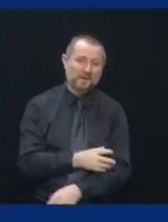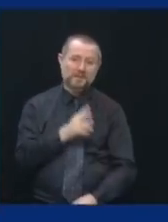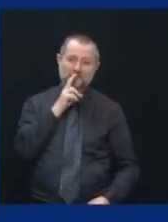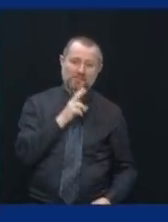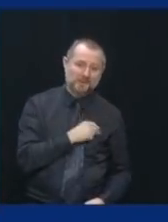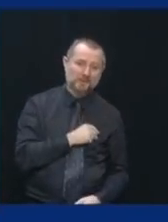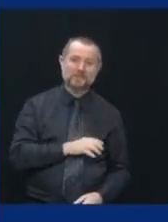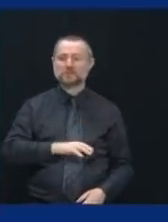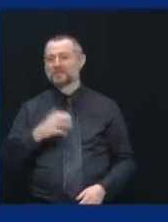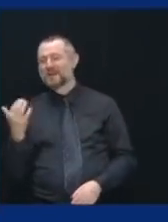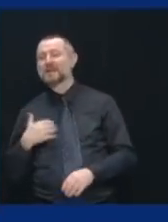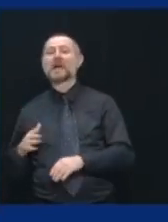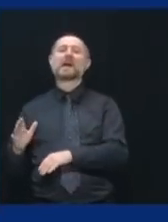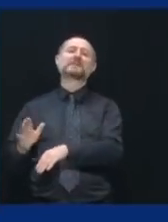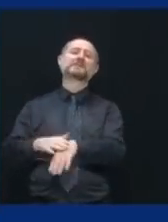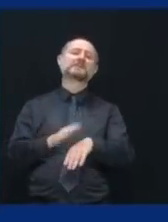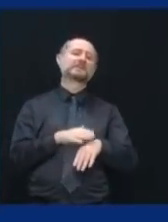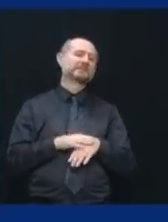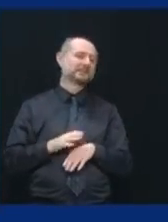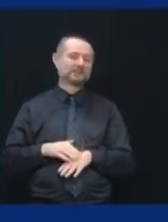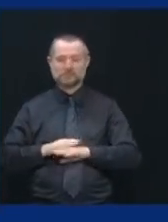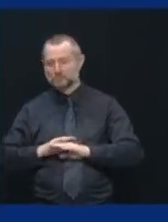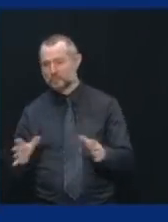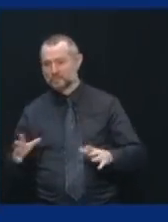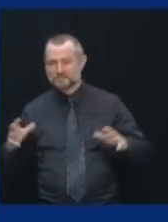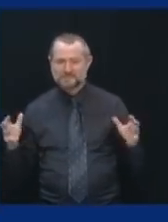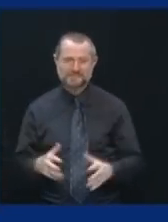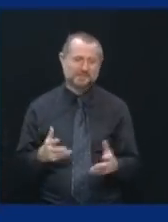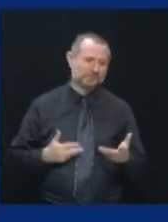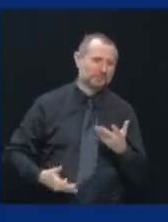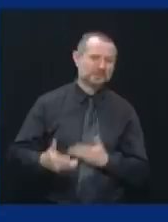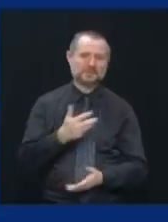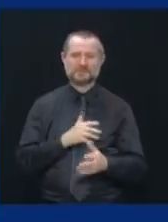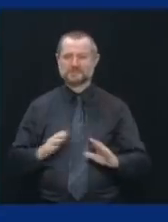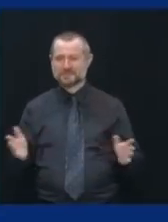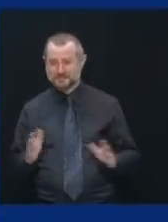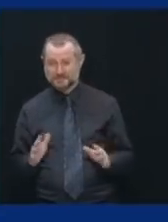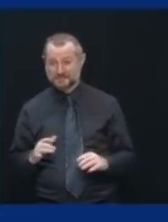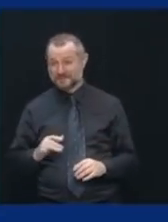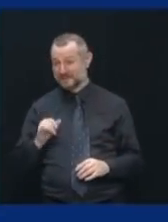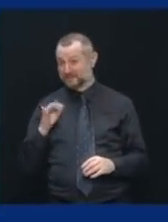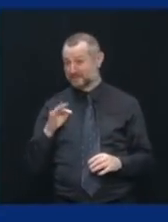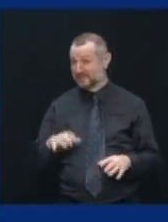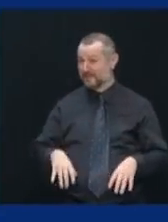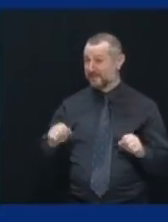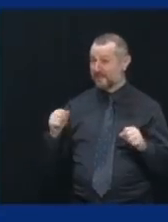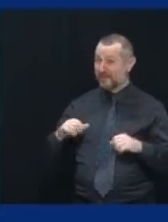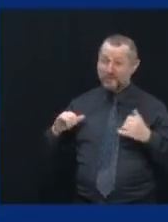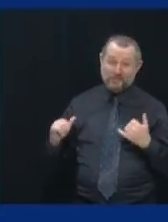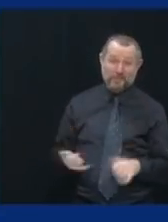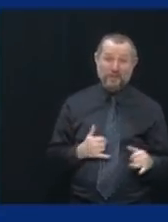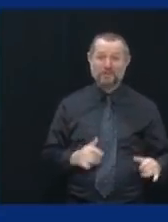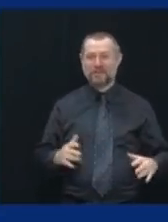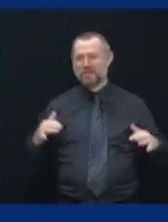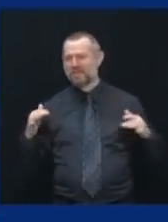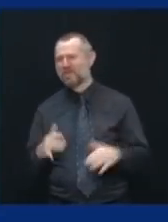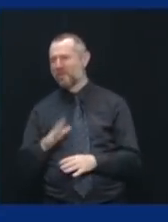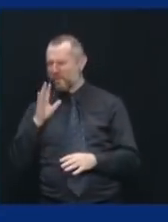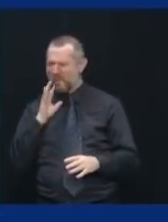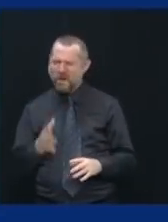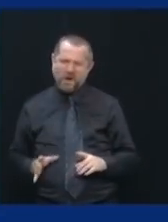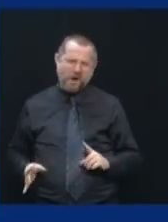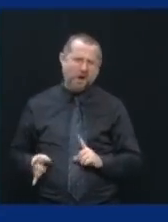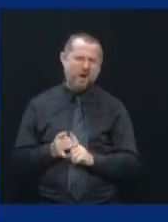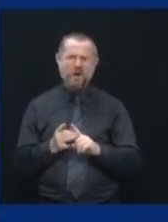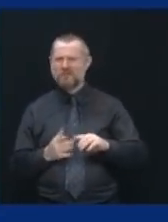don't celebrate smart. If you have large social gatherings, you're going to see the virus increase, you're going to see the virus increase, you're going to see the